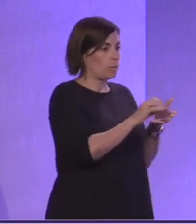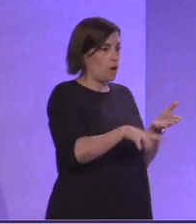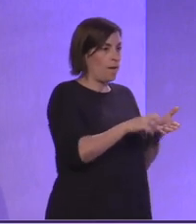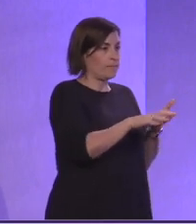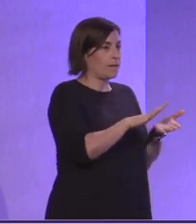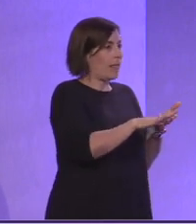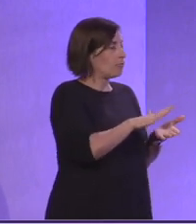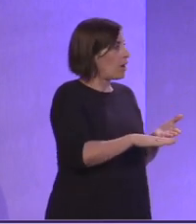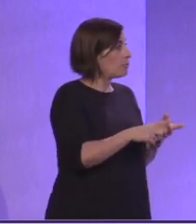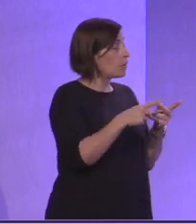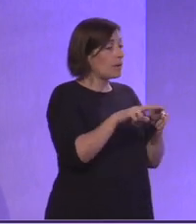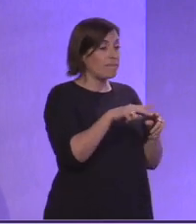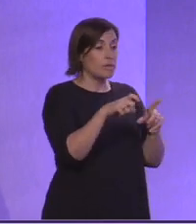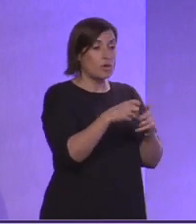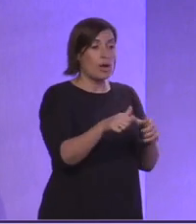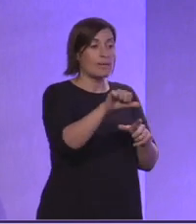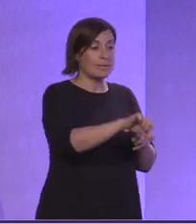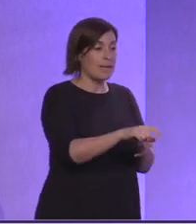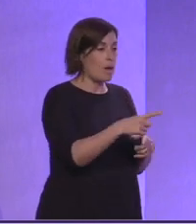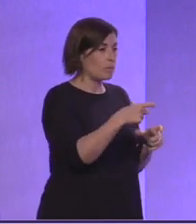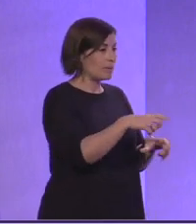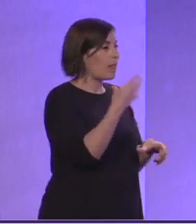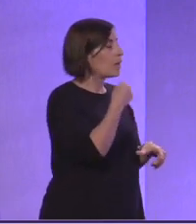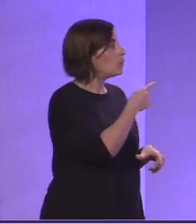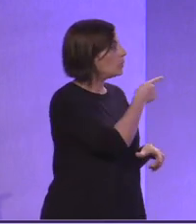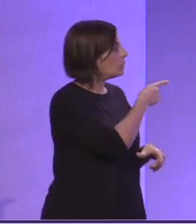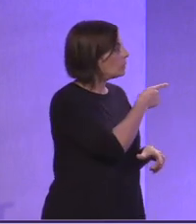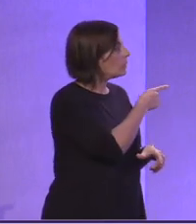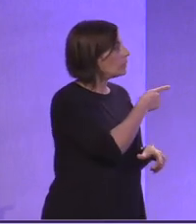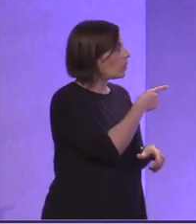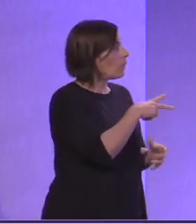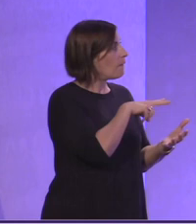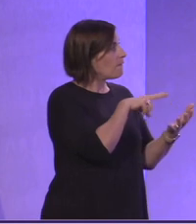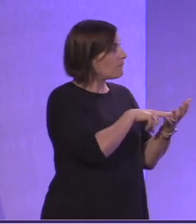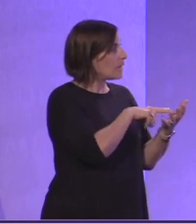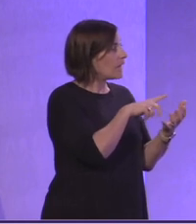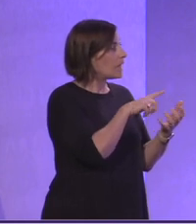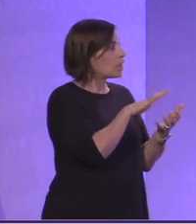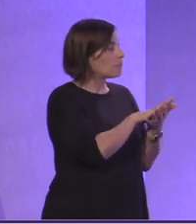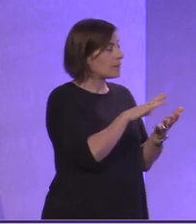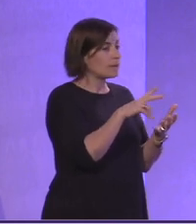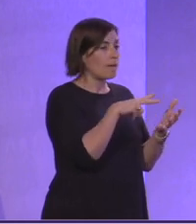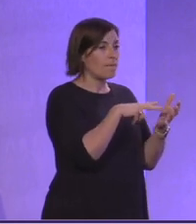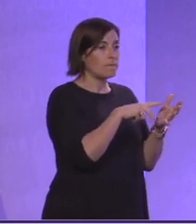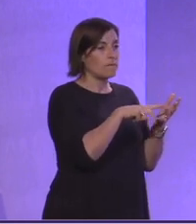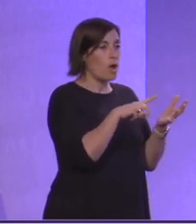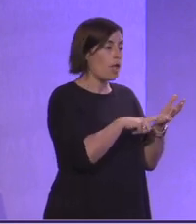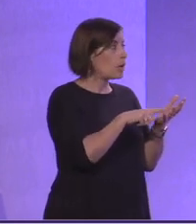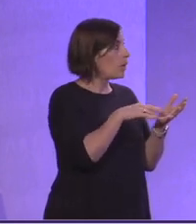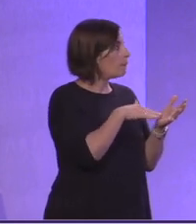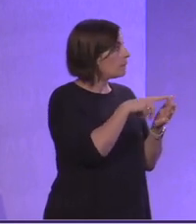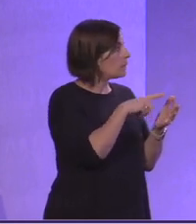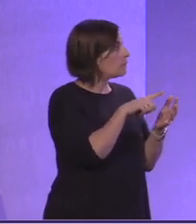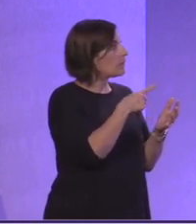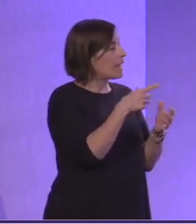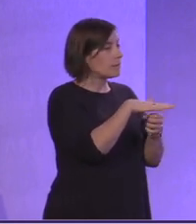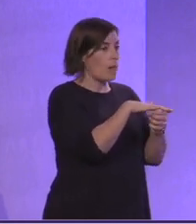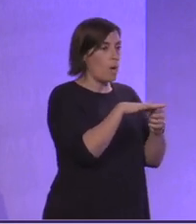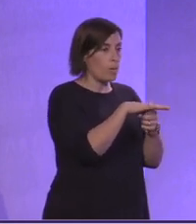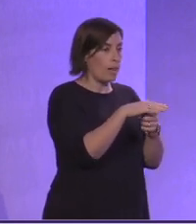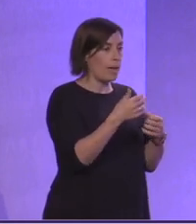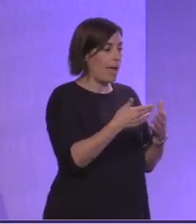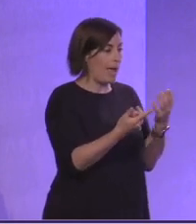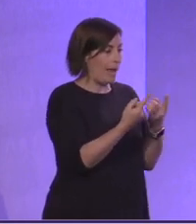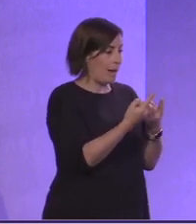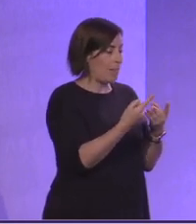Compose Down, we're still going to use that. V will kill all the volumes, and RMI local means any images we build as part of our DShell setup,